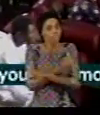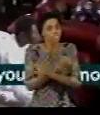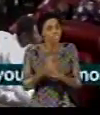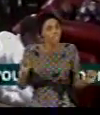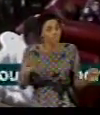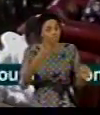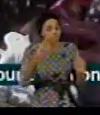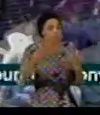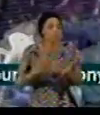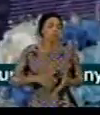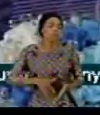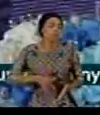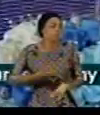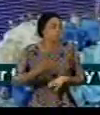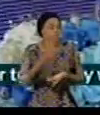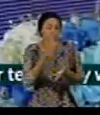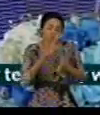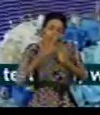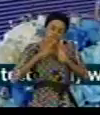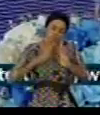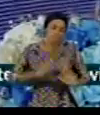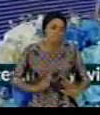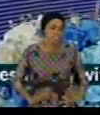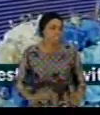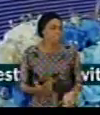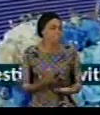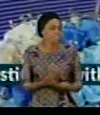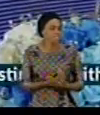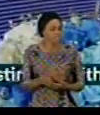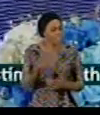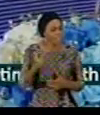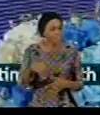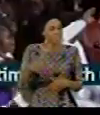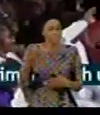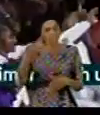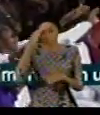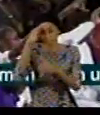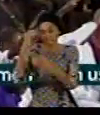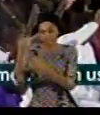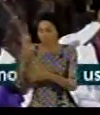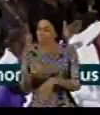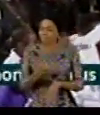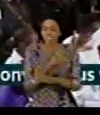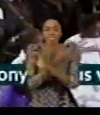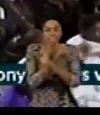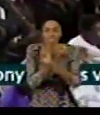You are not responding the way I like it. I said, praise the Lord.